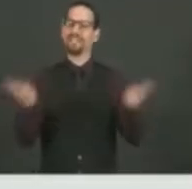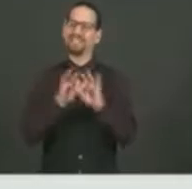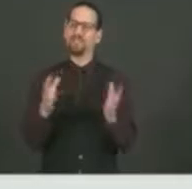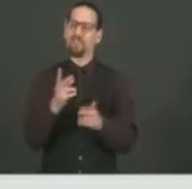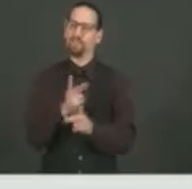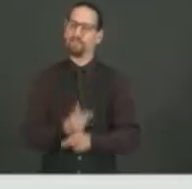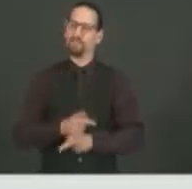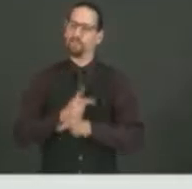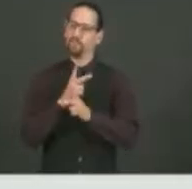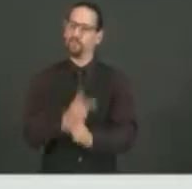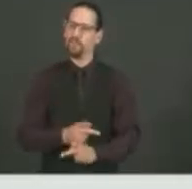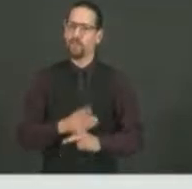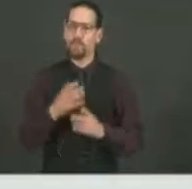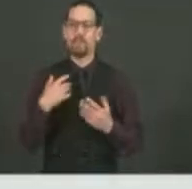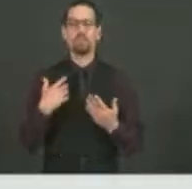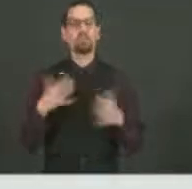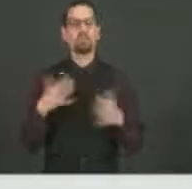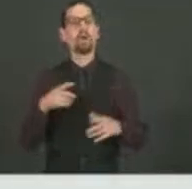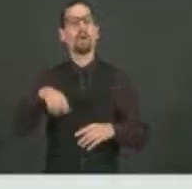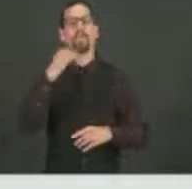above 250 people.